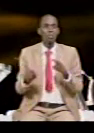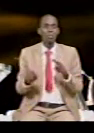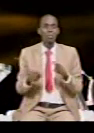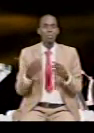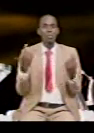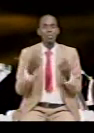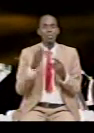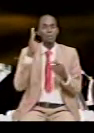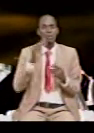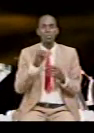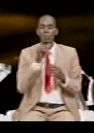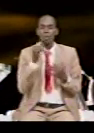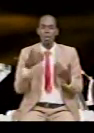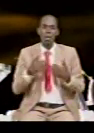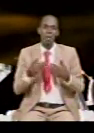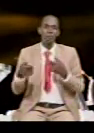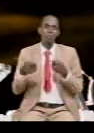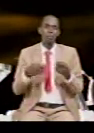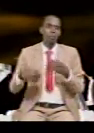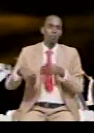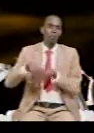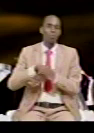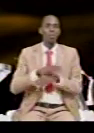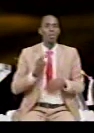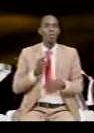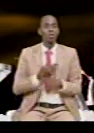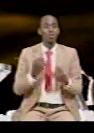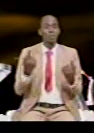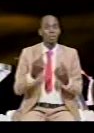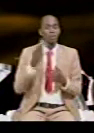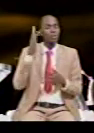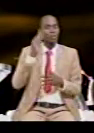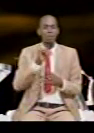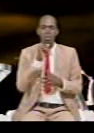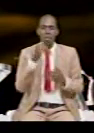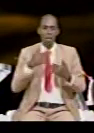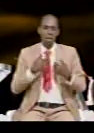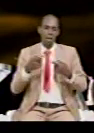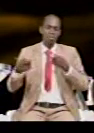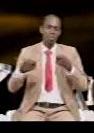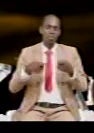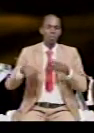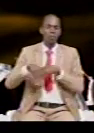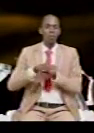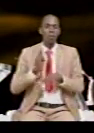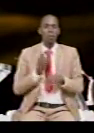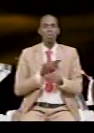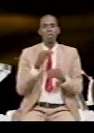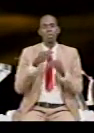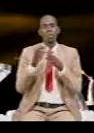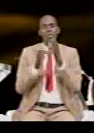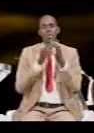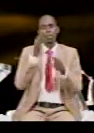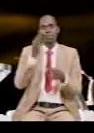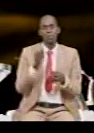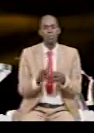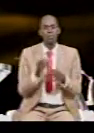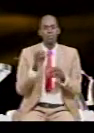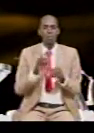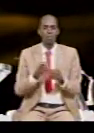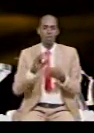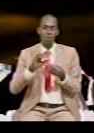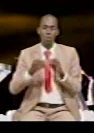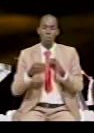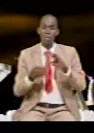have dominion over us. Sin shall not have dominion over us in Jesus' name. In number